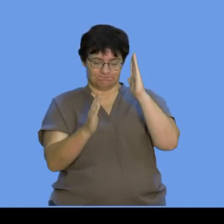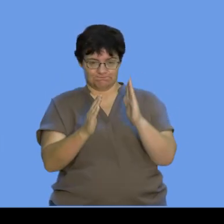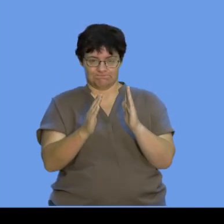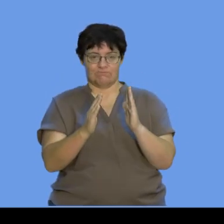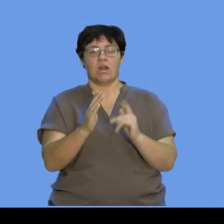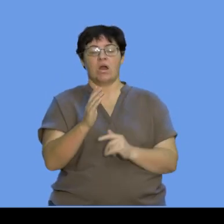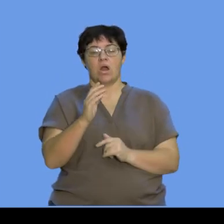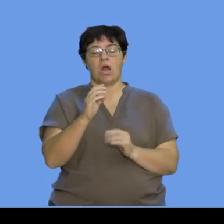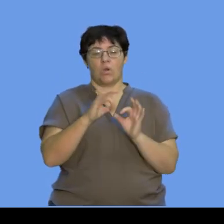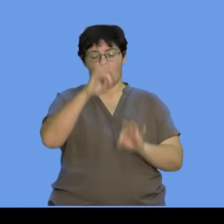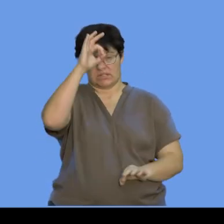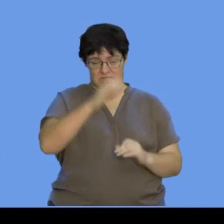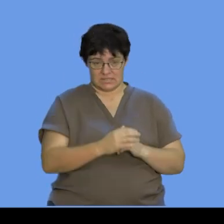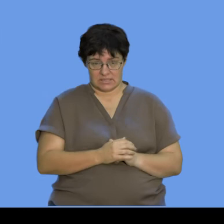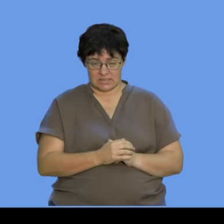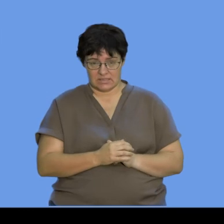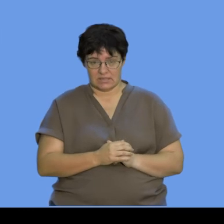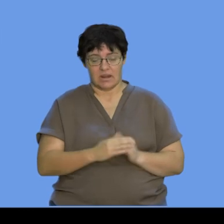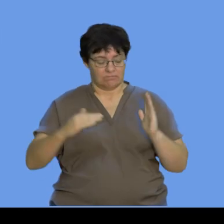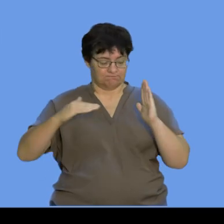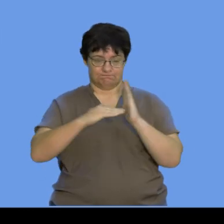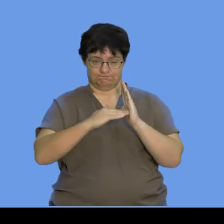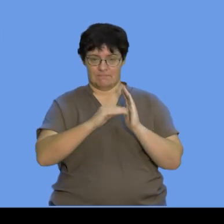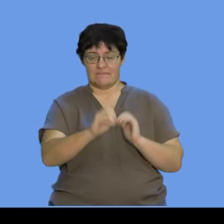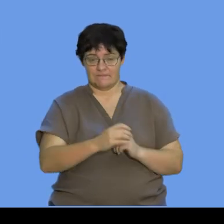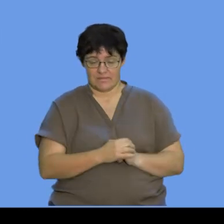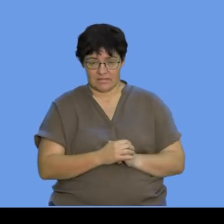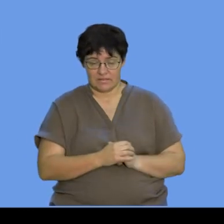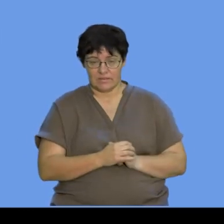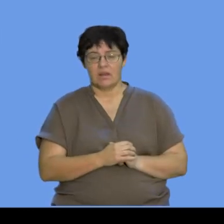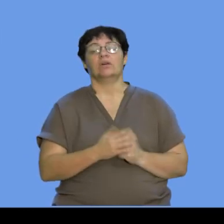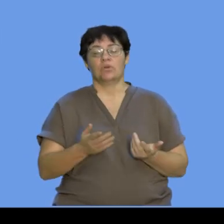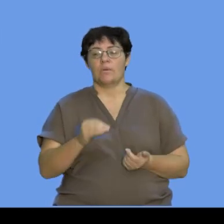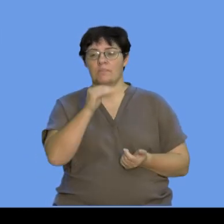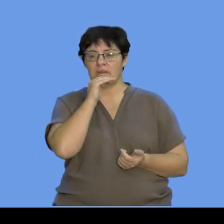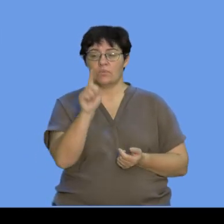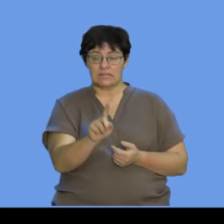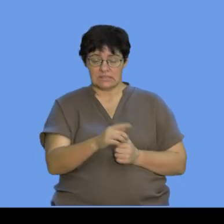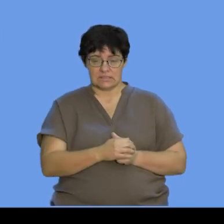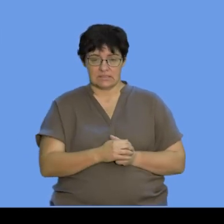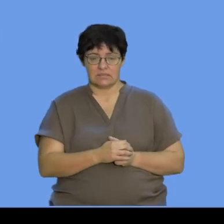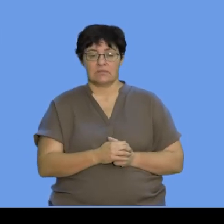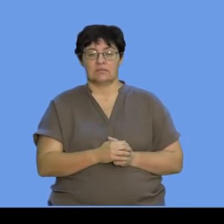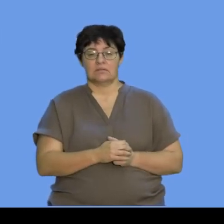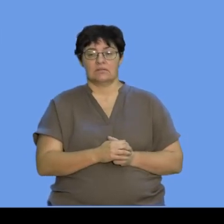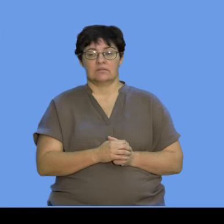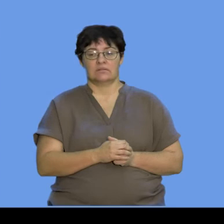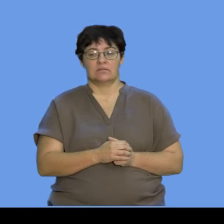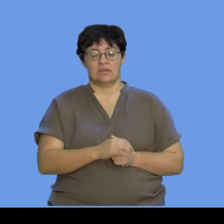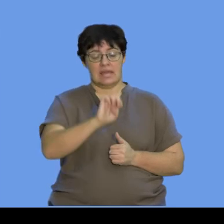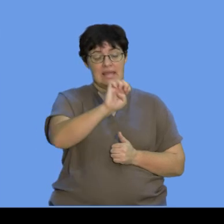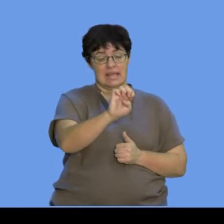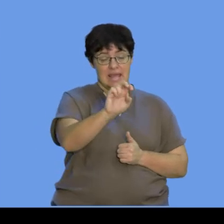chord, right? Line drawn perpendicular to chord. Therefore, it makes this to be,